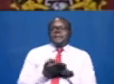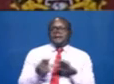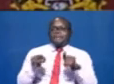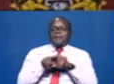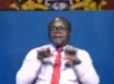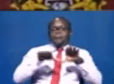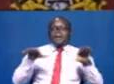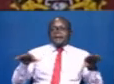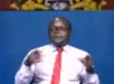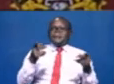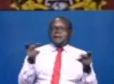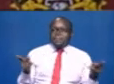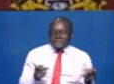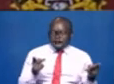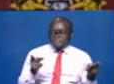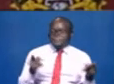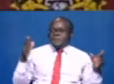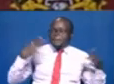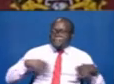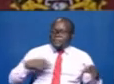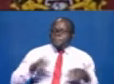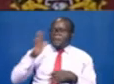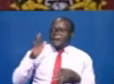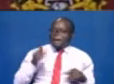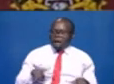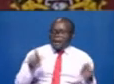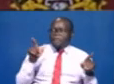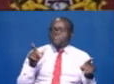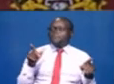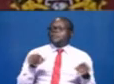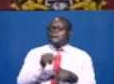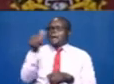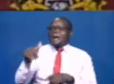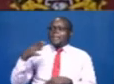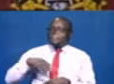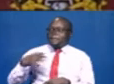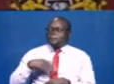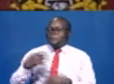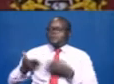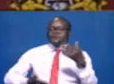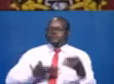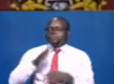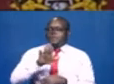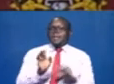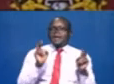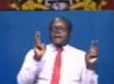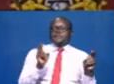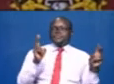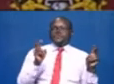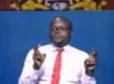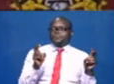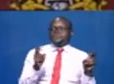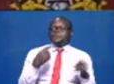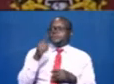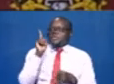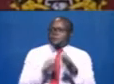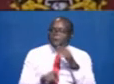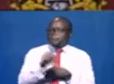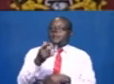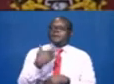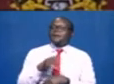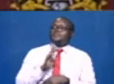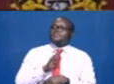marketplace. People never allowed other people to articulate their issues and to say what they want to say